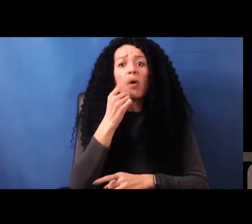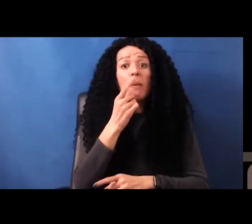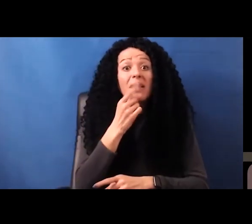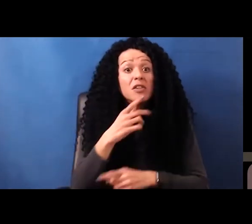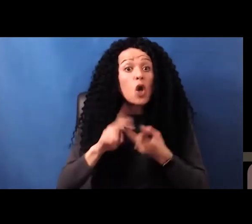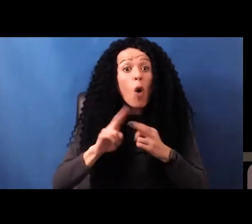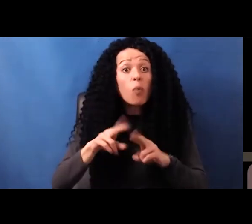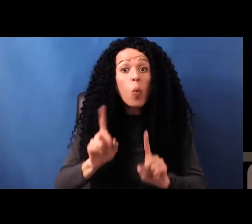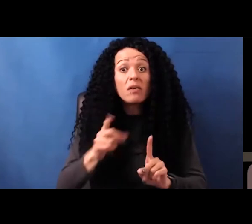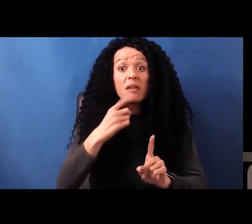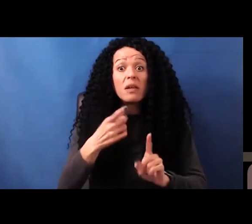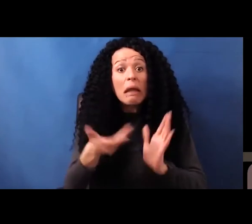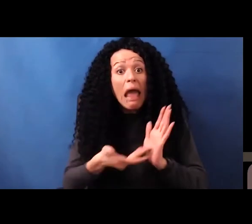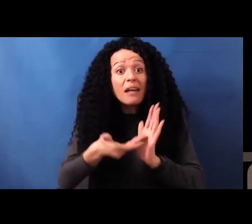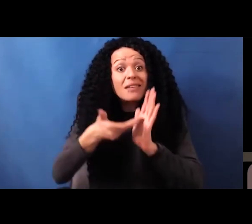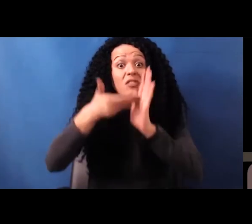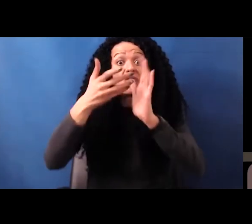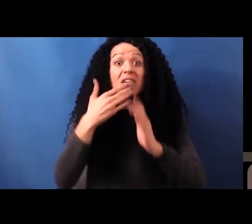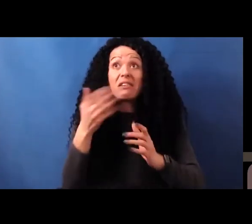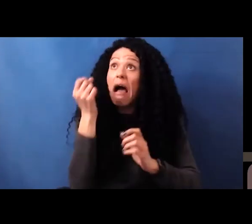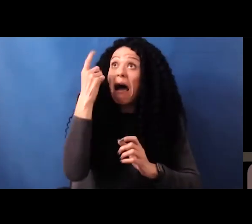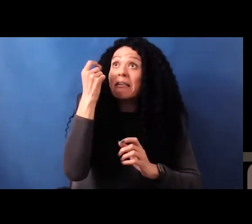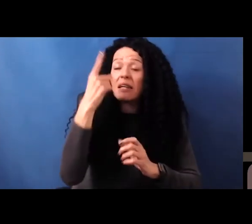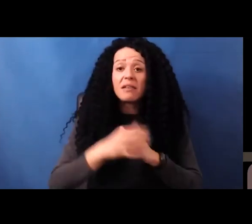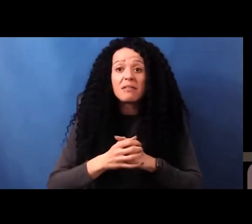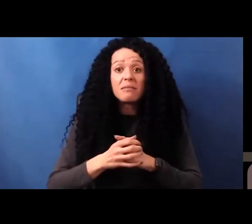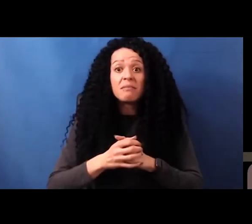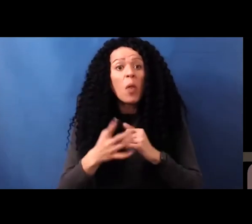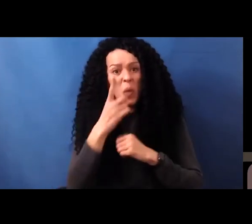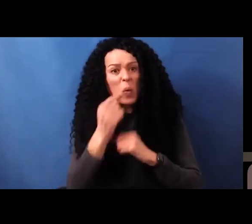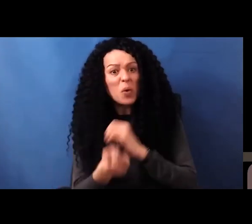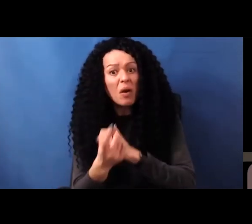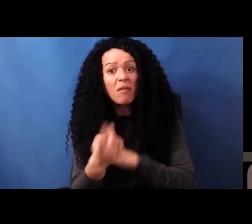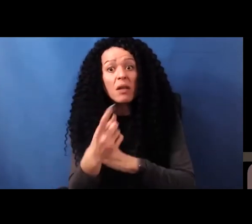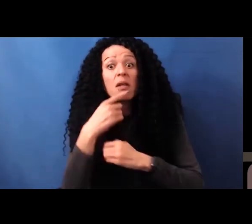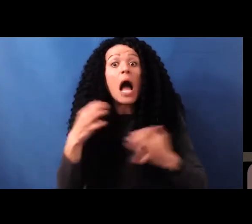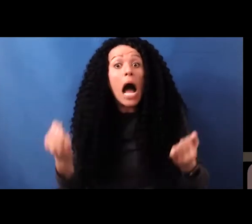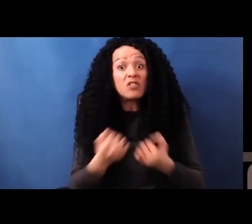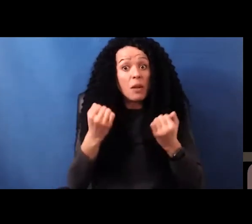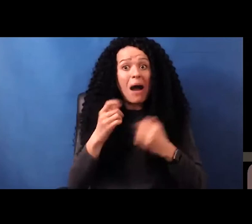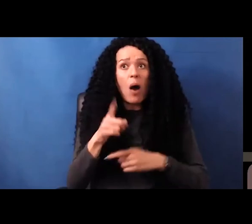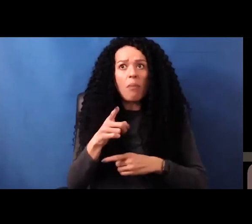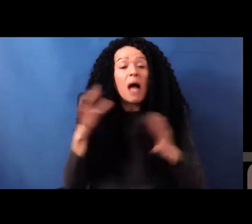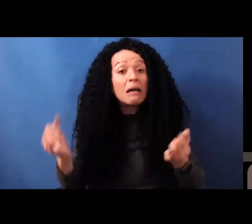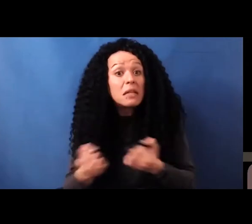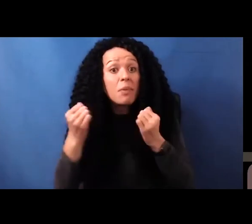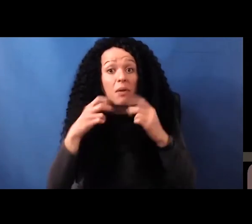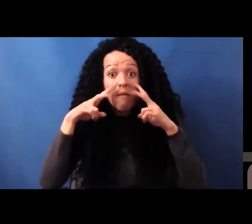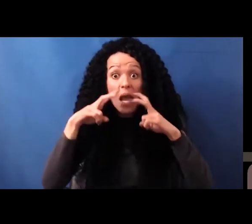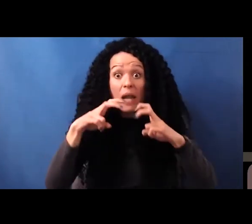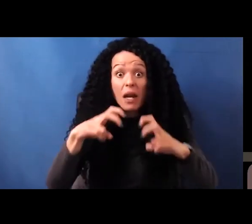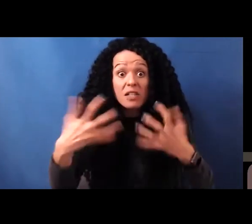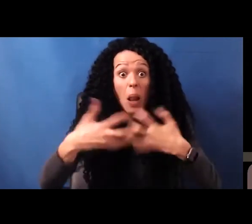of exaggerated ideas that might arise as to the power of the